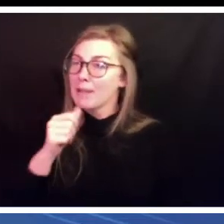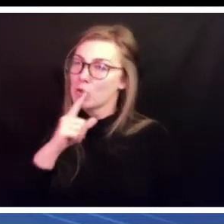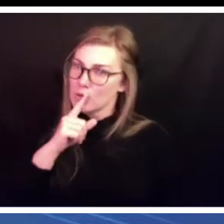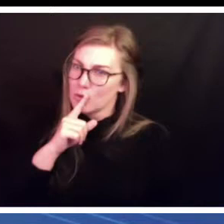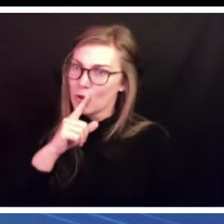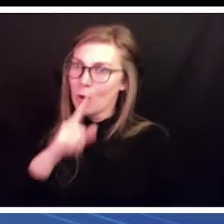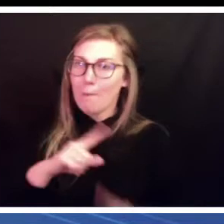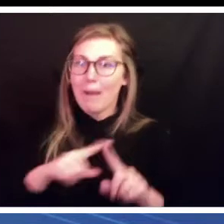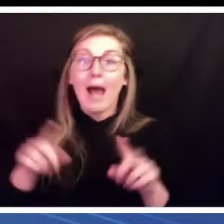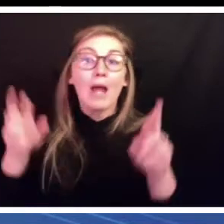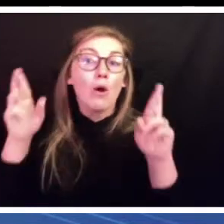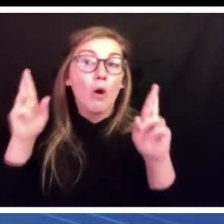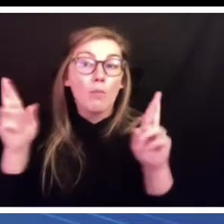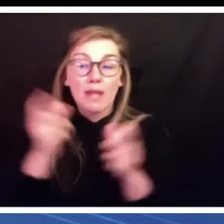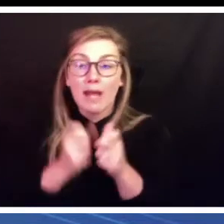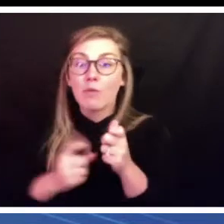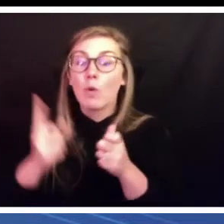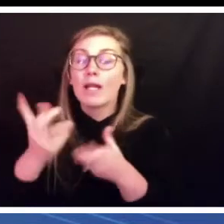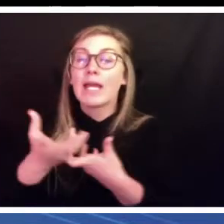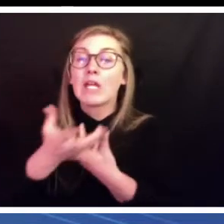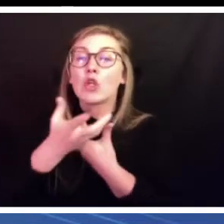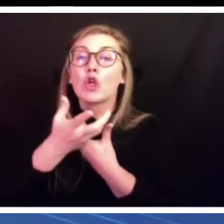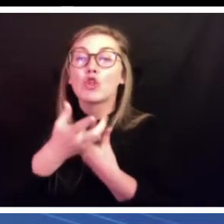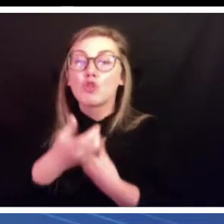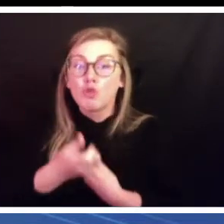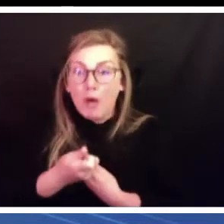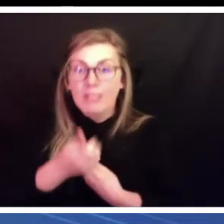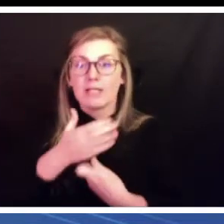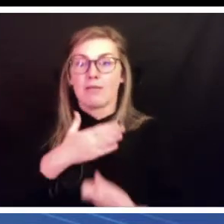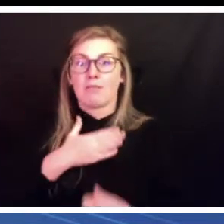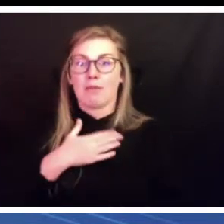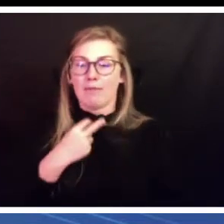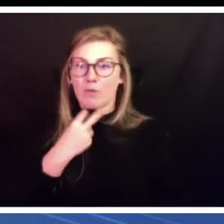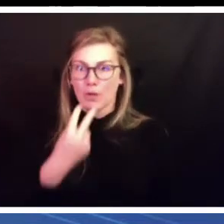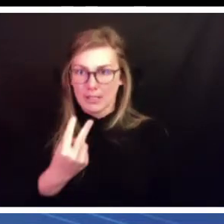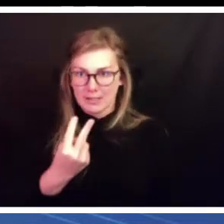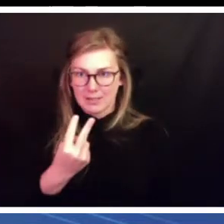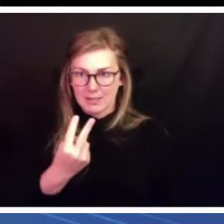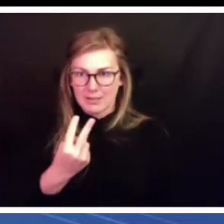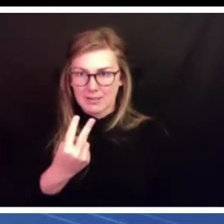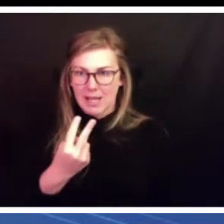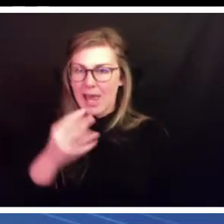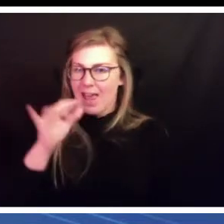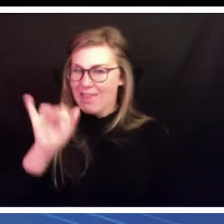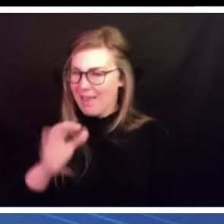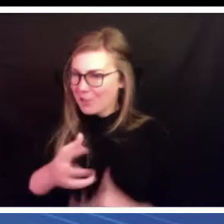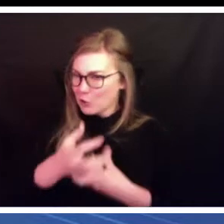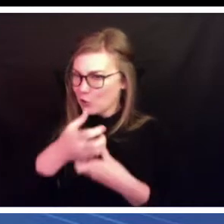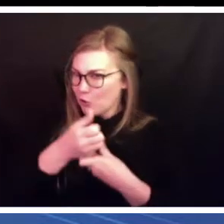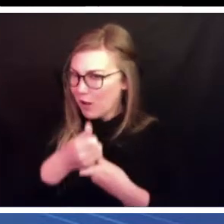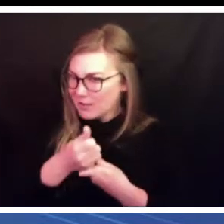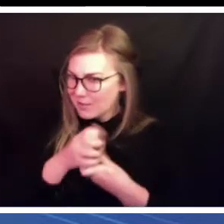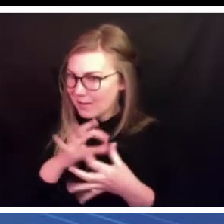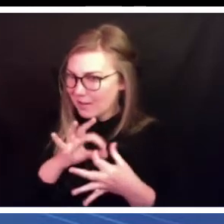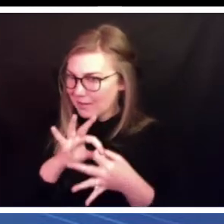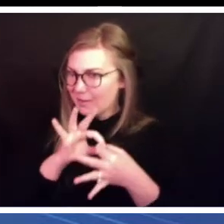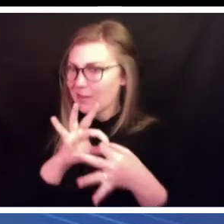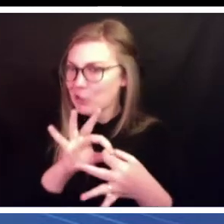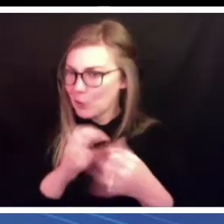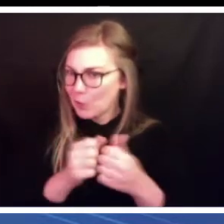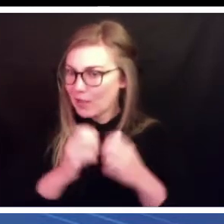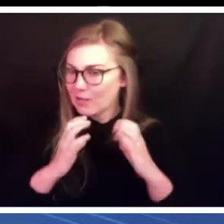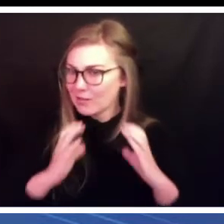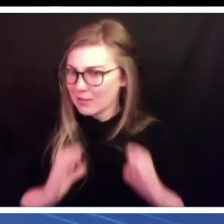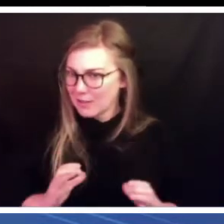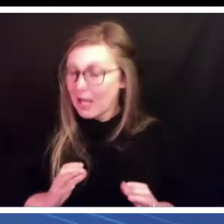where I'm coming from. It's coming from a place of authenticity, of trust and sort of a journalistic approach. But I also know many